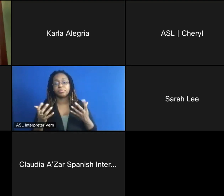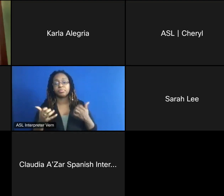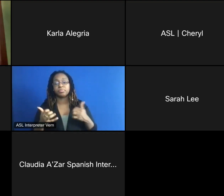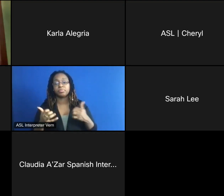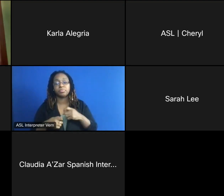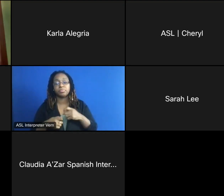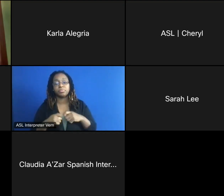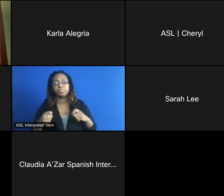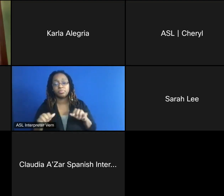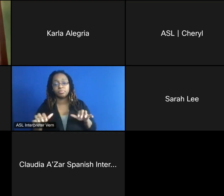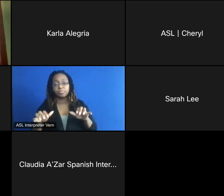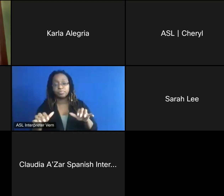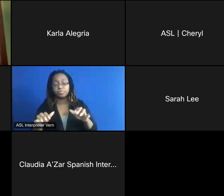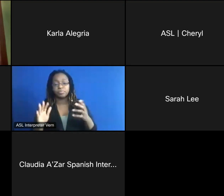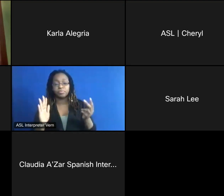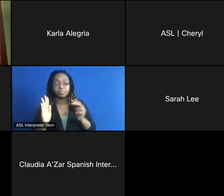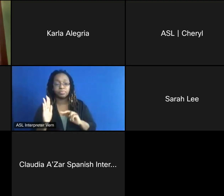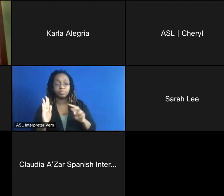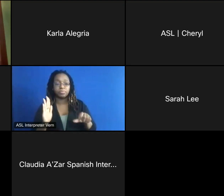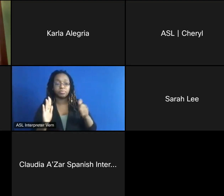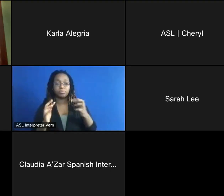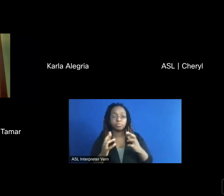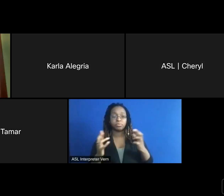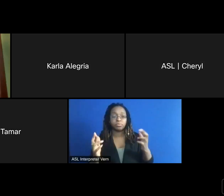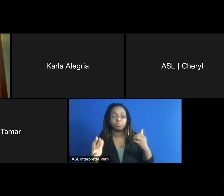looking at these additional resources.